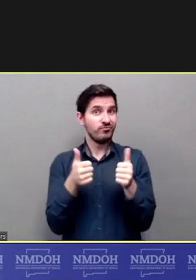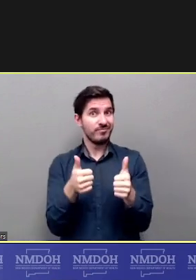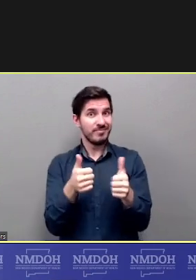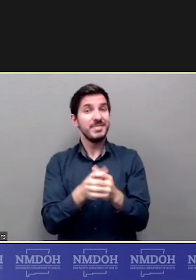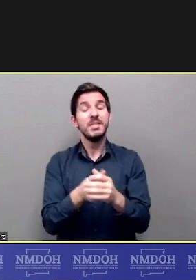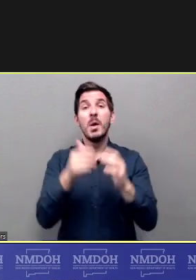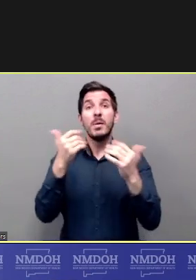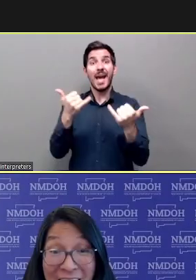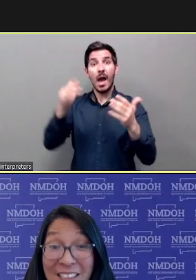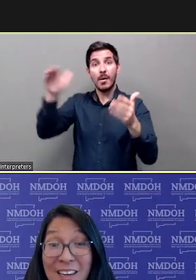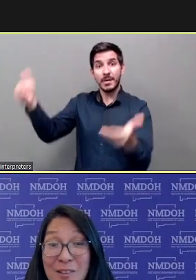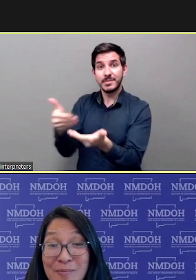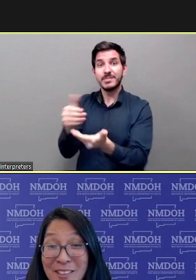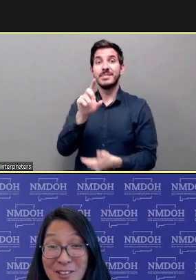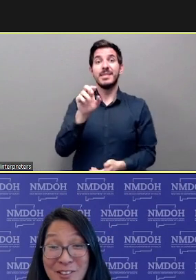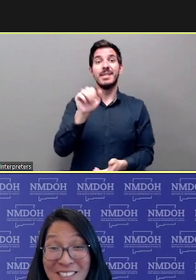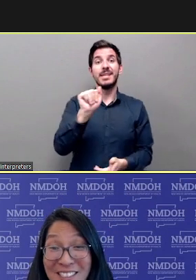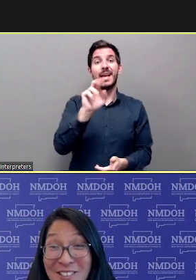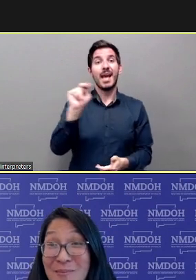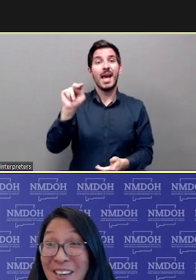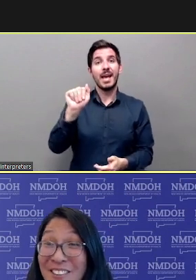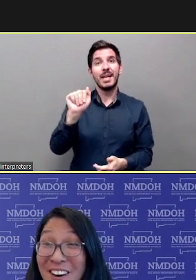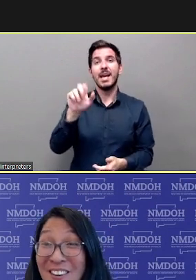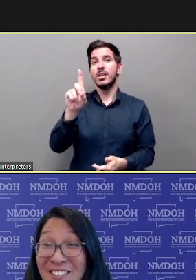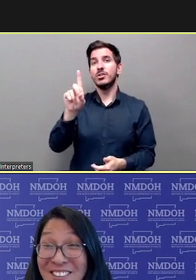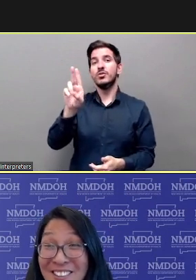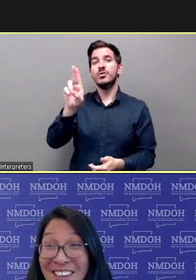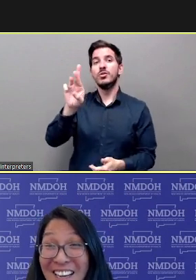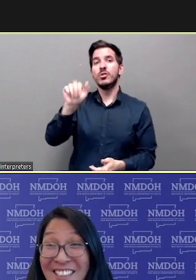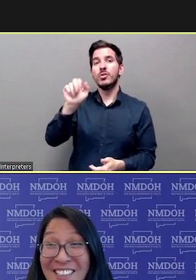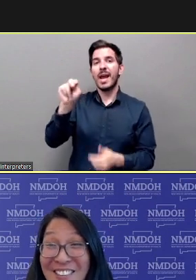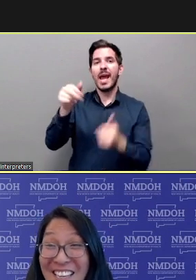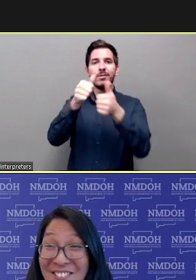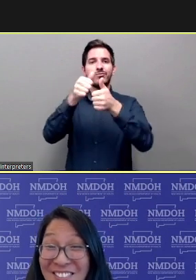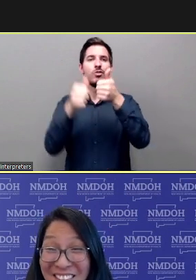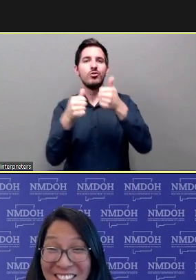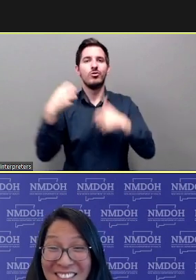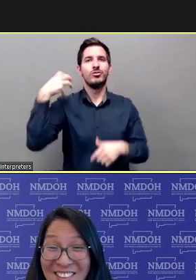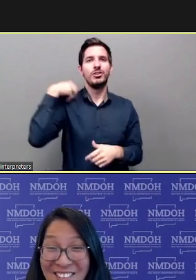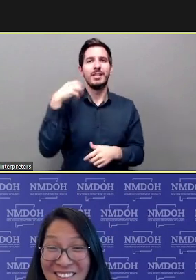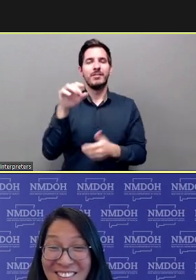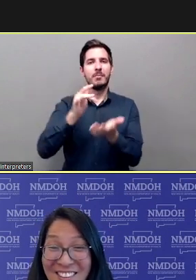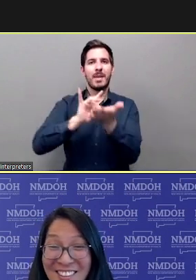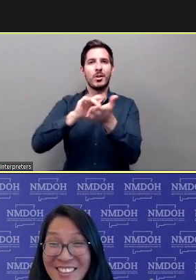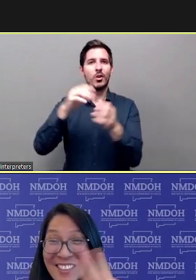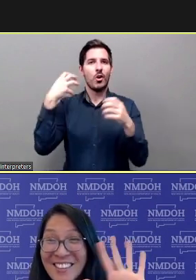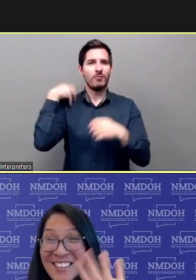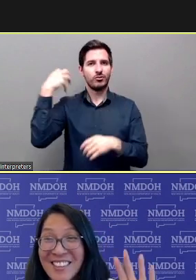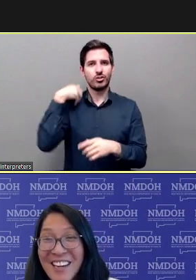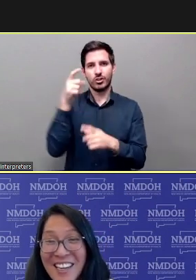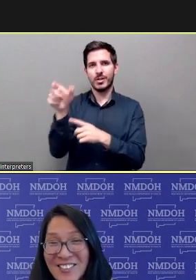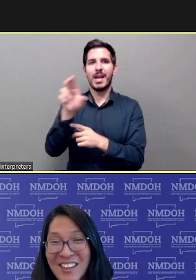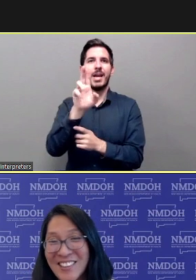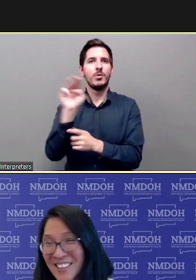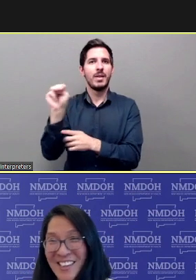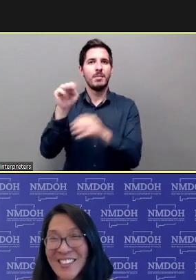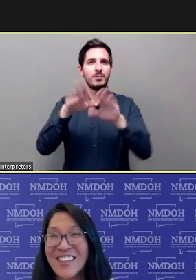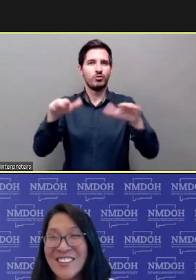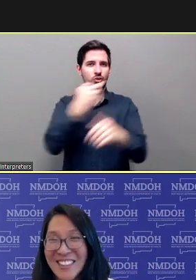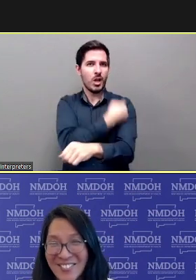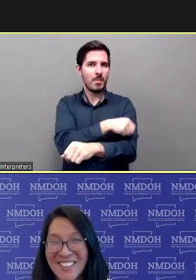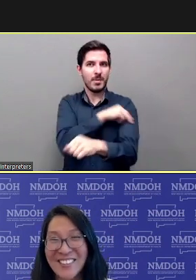introduce Anna Duran, Associate Chief Medical Officer at UNM Children's Hospital. Thank you